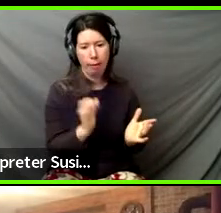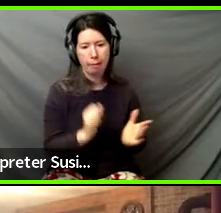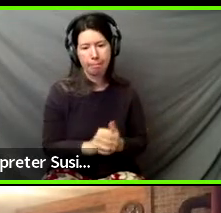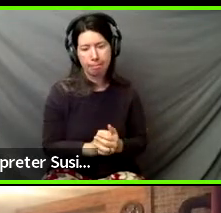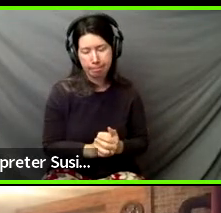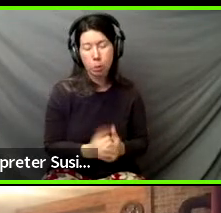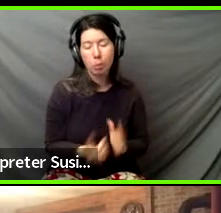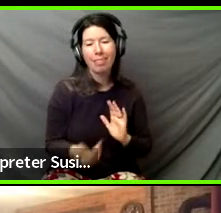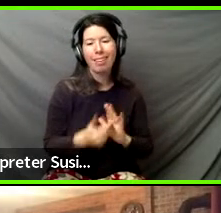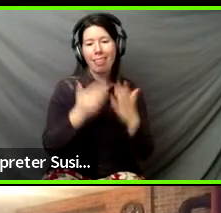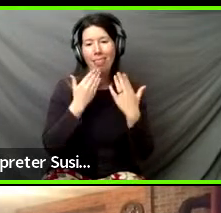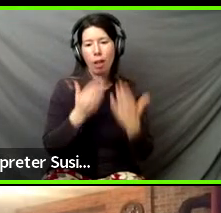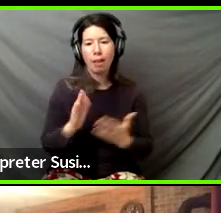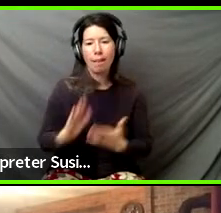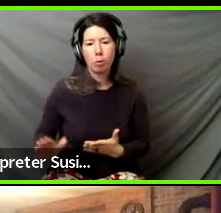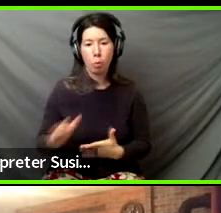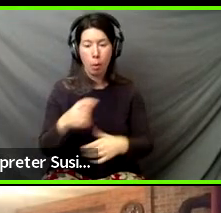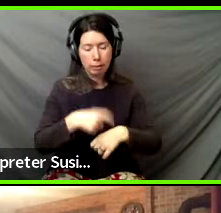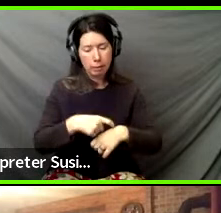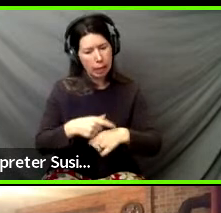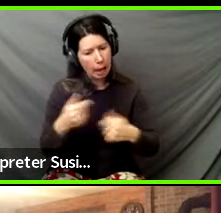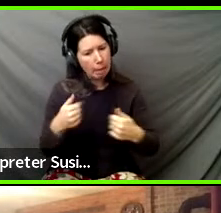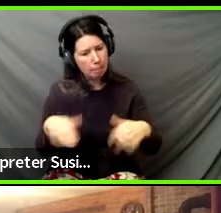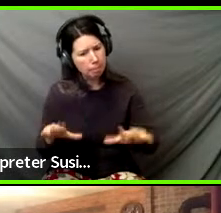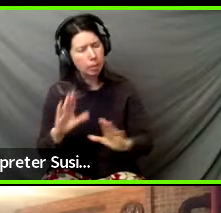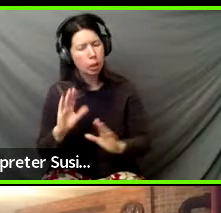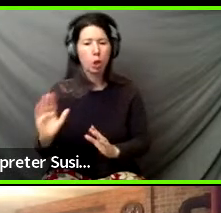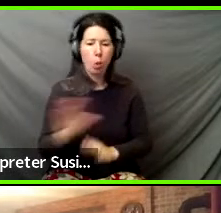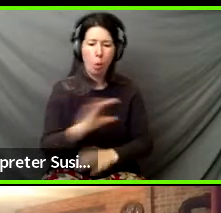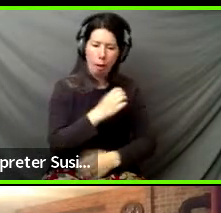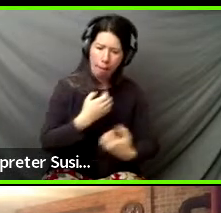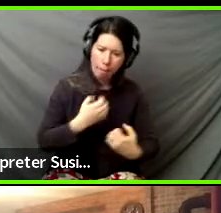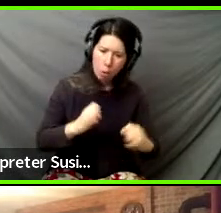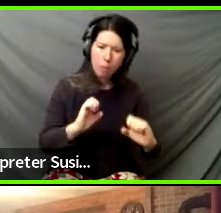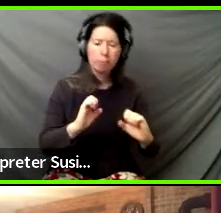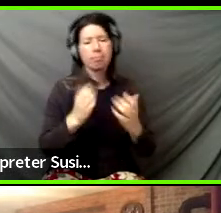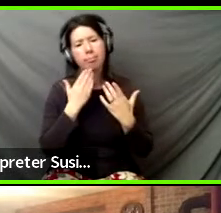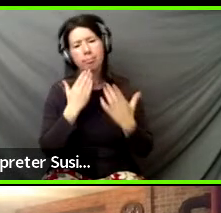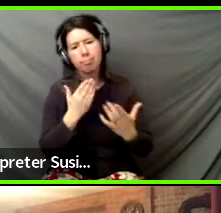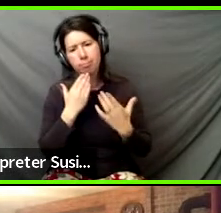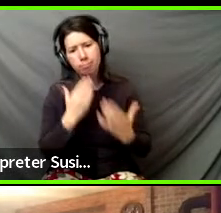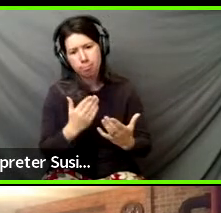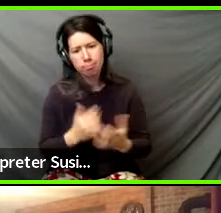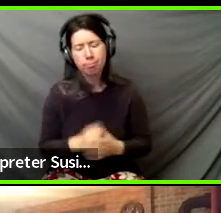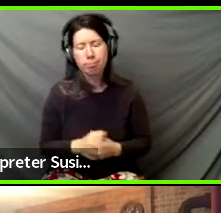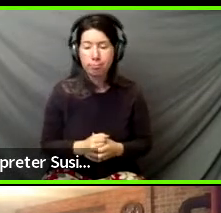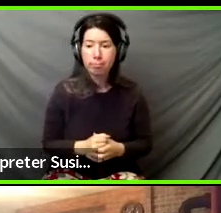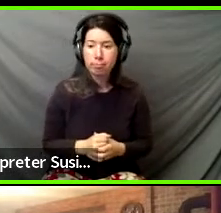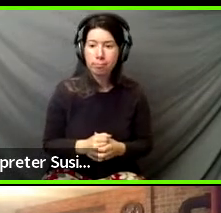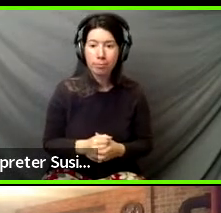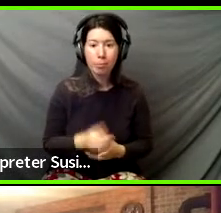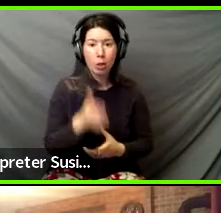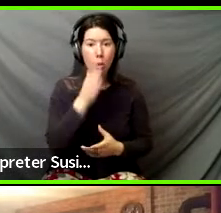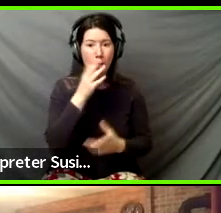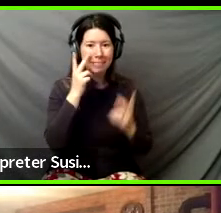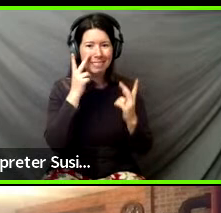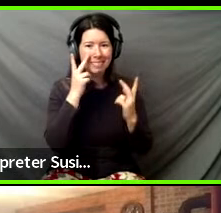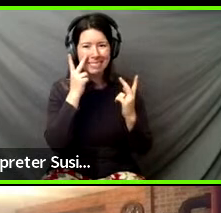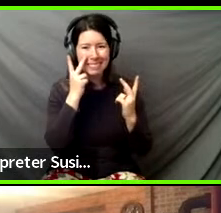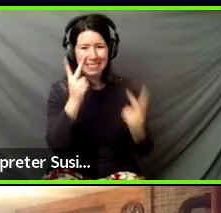for your time and efforts that you put forward. So we'll see you in